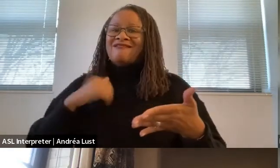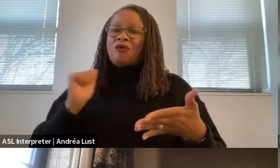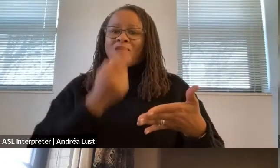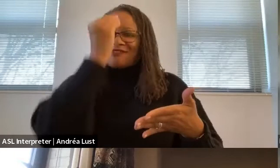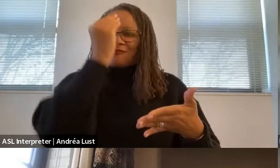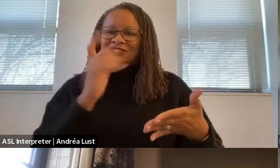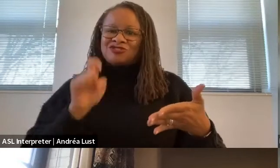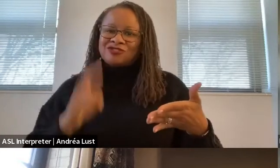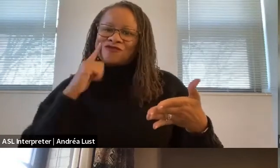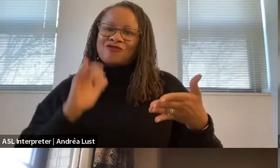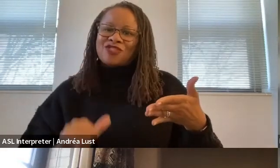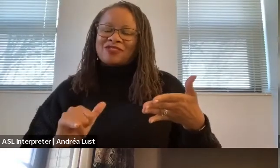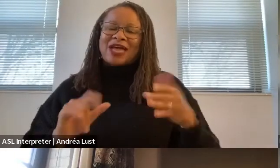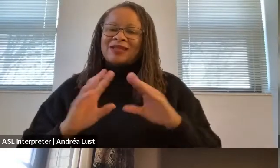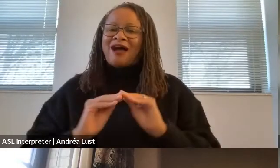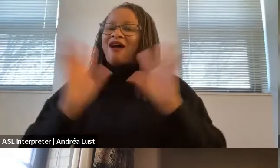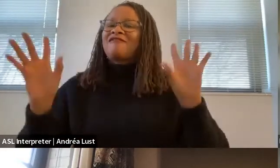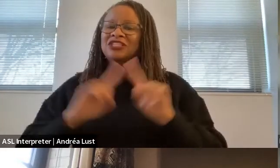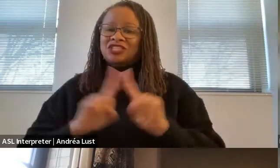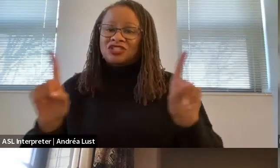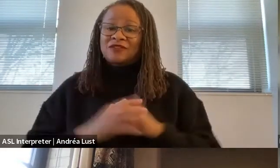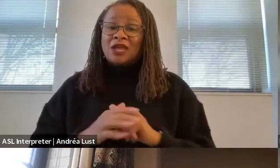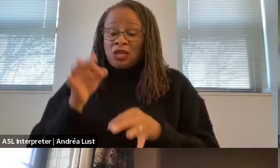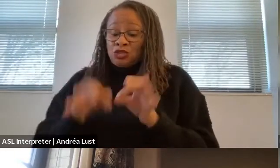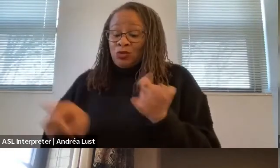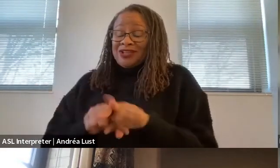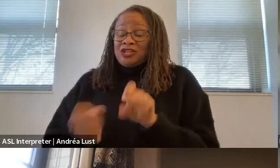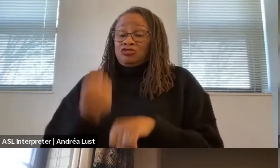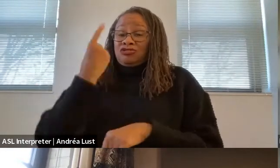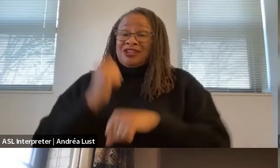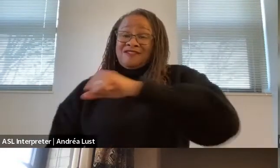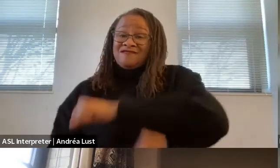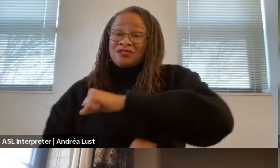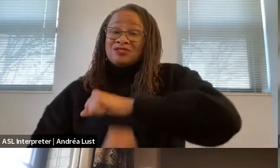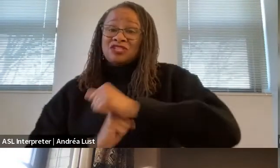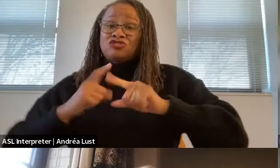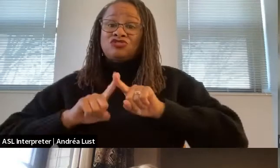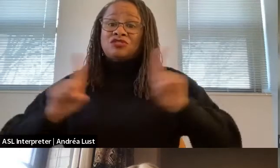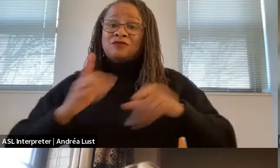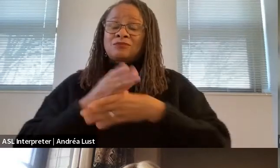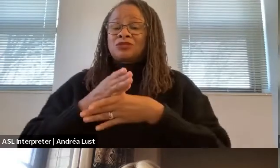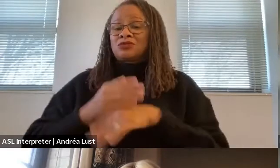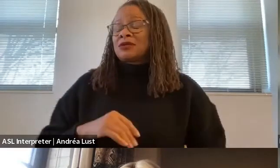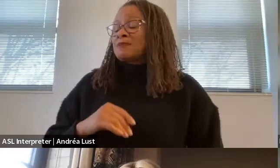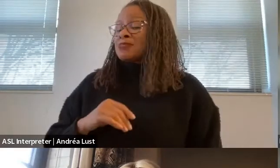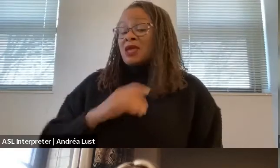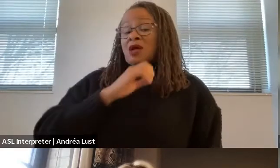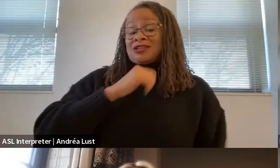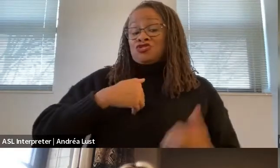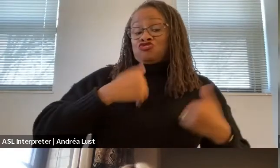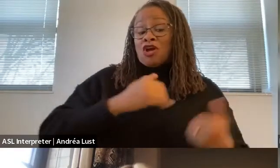was as soon as I understood the foundational difference in kind of